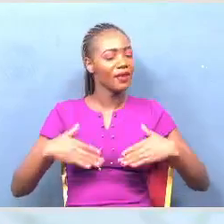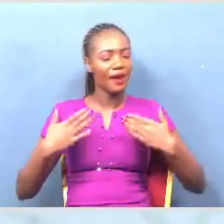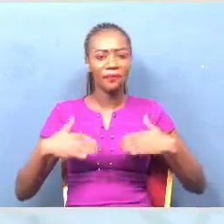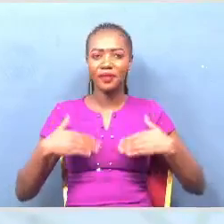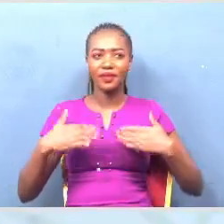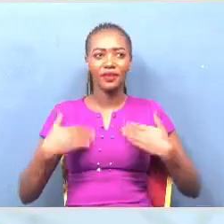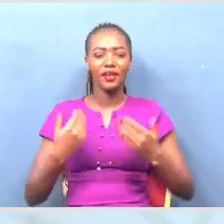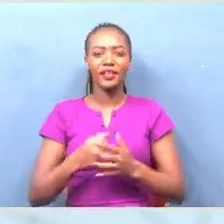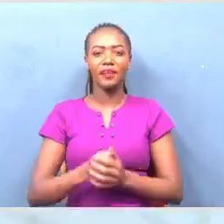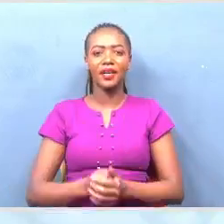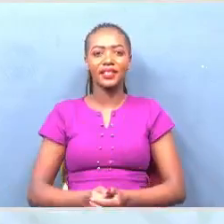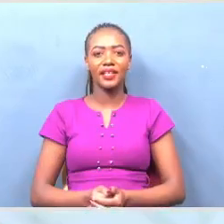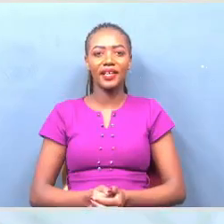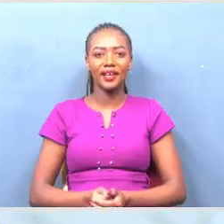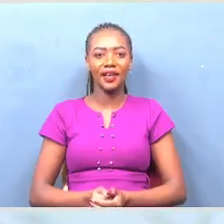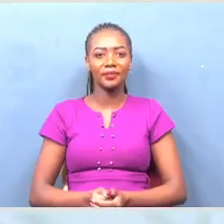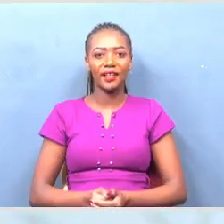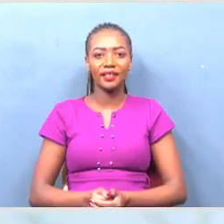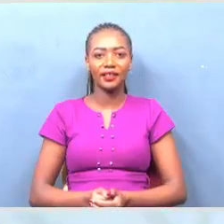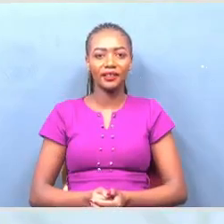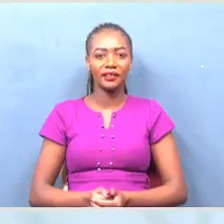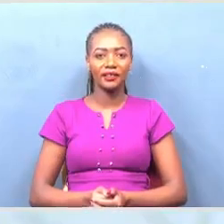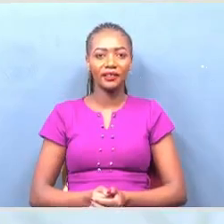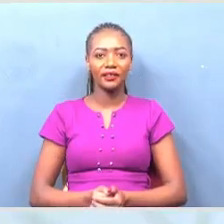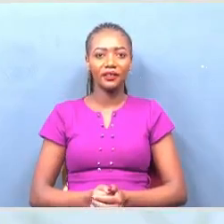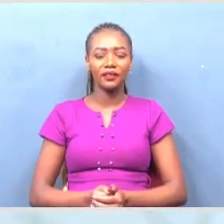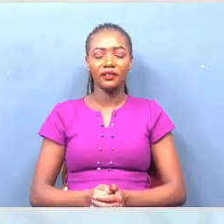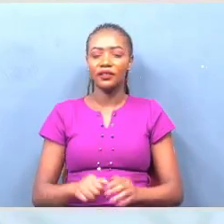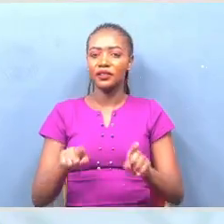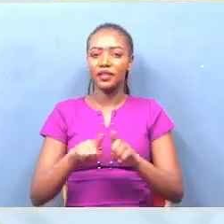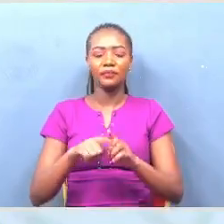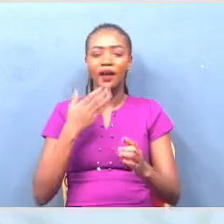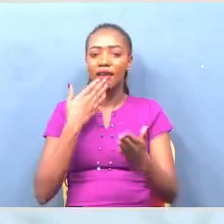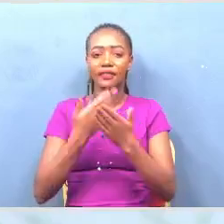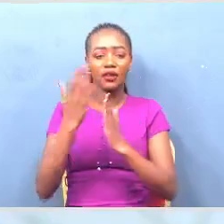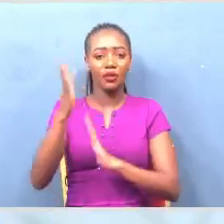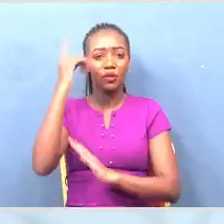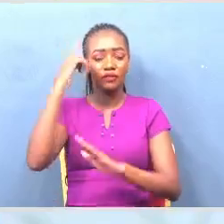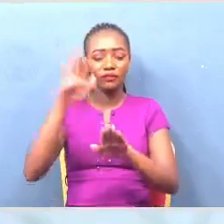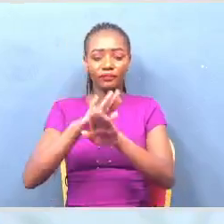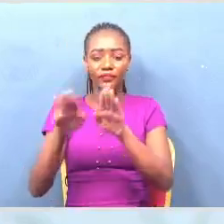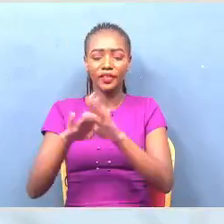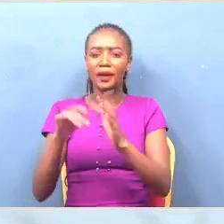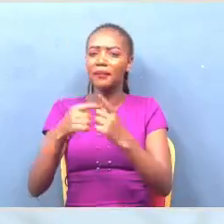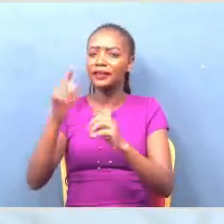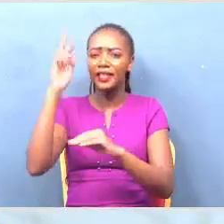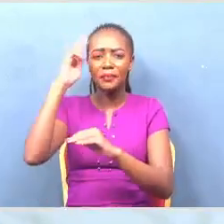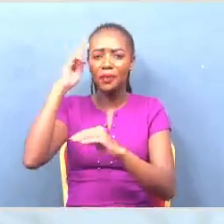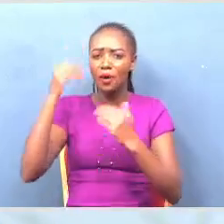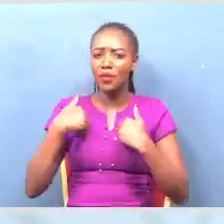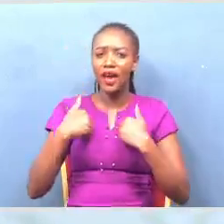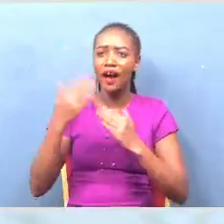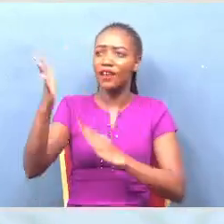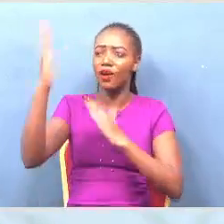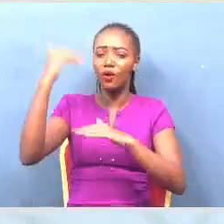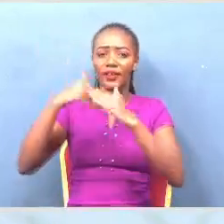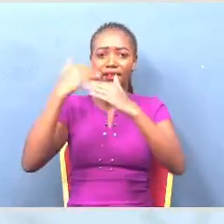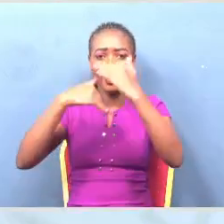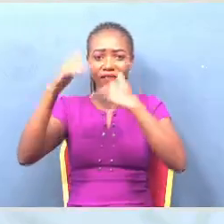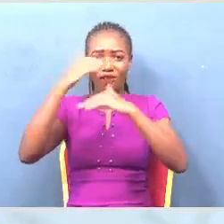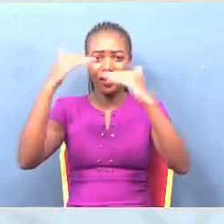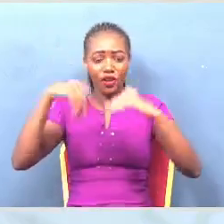were predictions that we won't get here. But because there is a God in heaven, we are